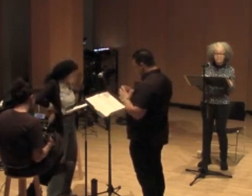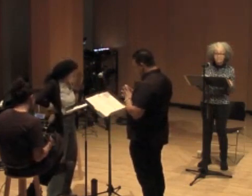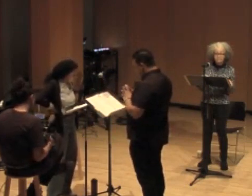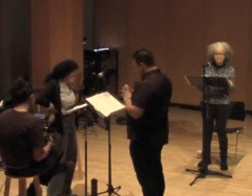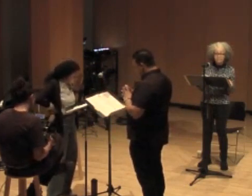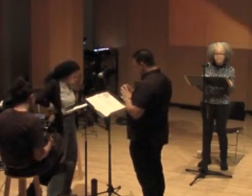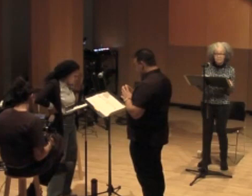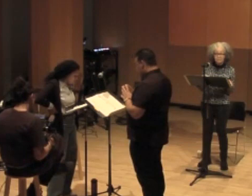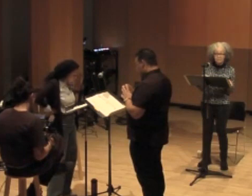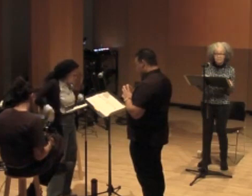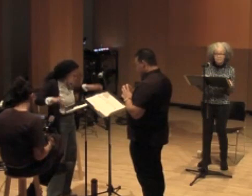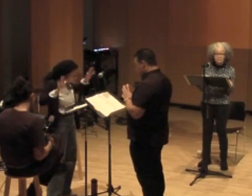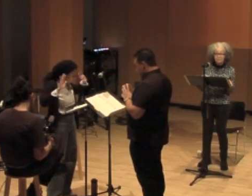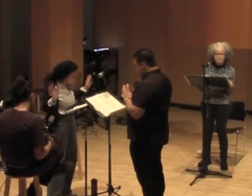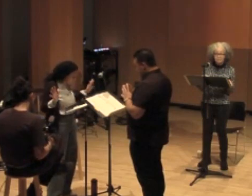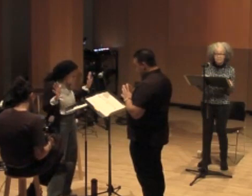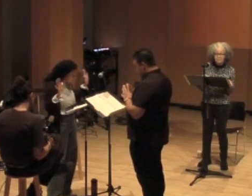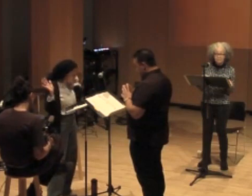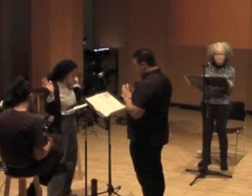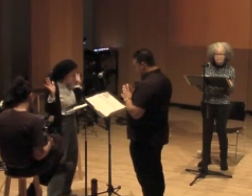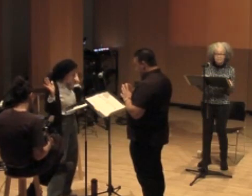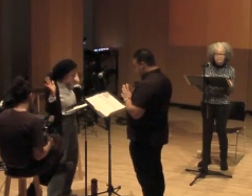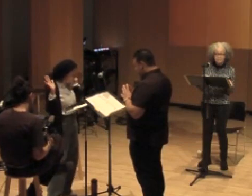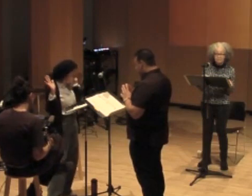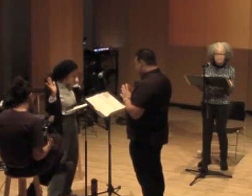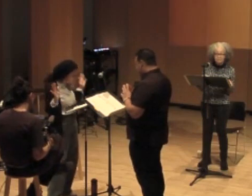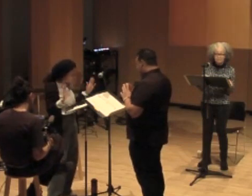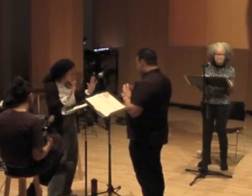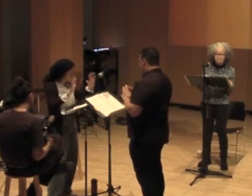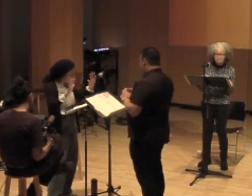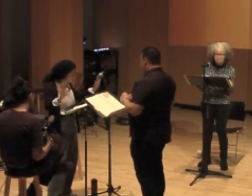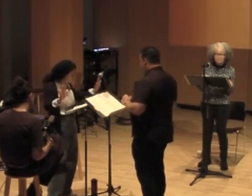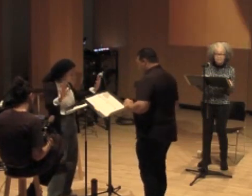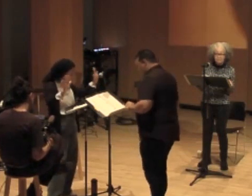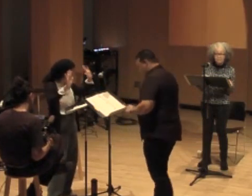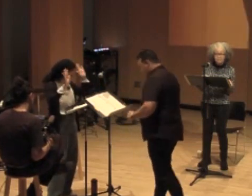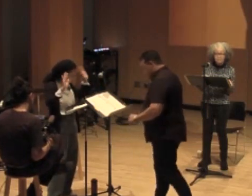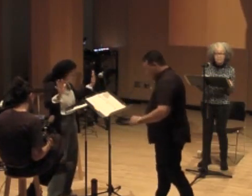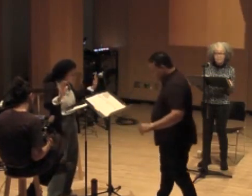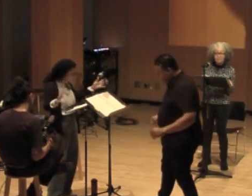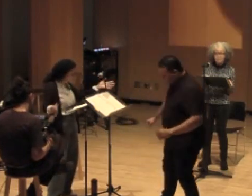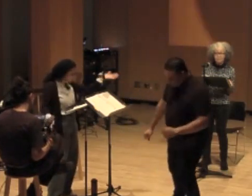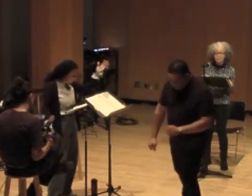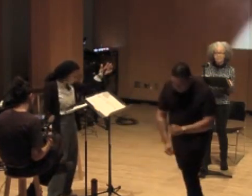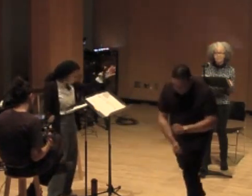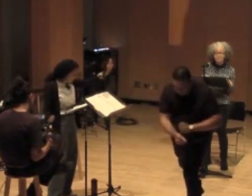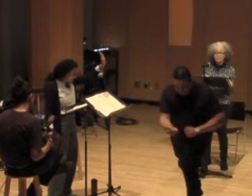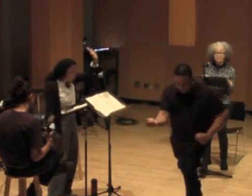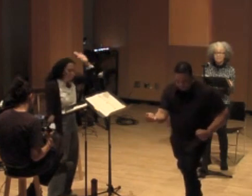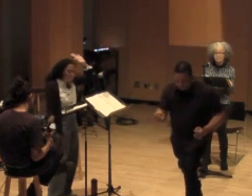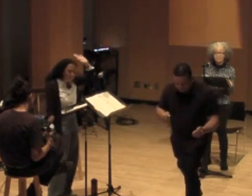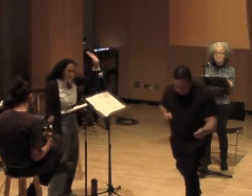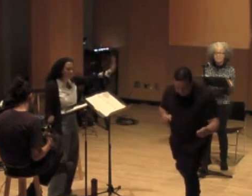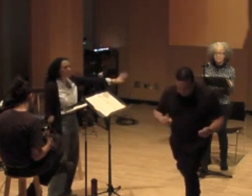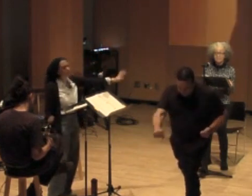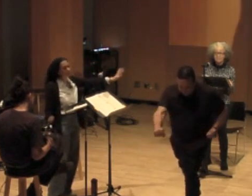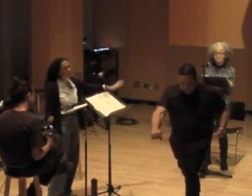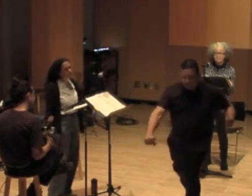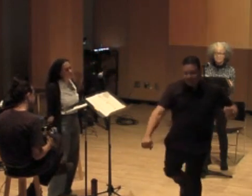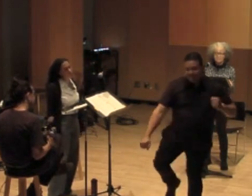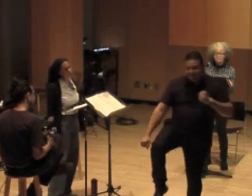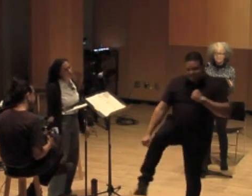no you go I shouldn't have said that if you want to go you just go just go ahead I won't hold you back go please